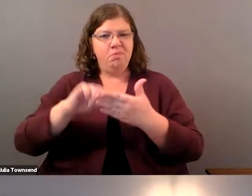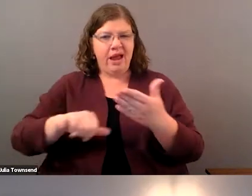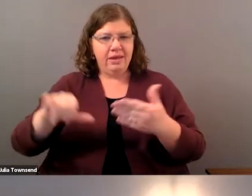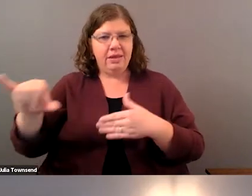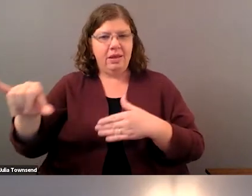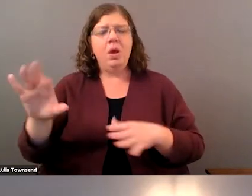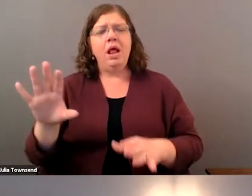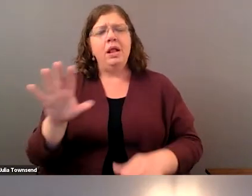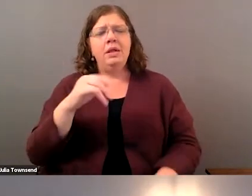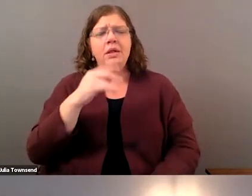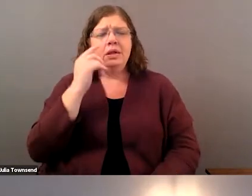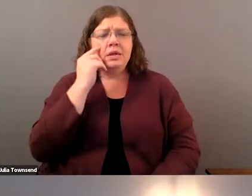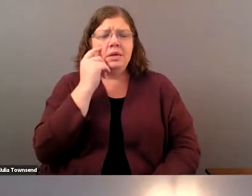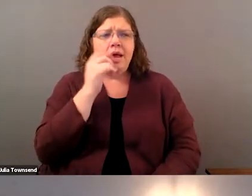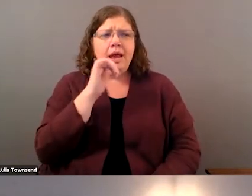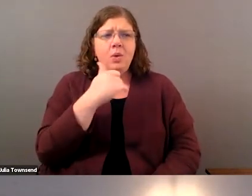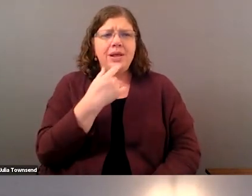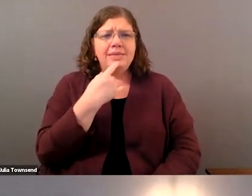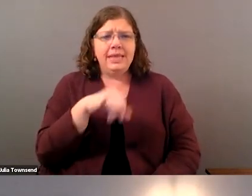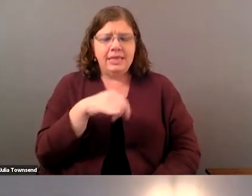let's see, how would I like to say this?